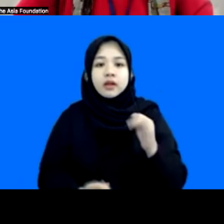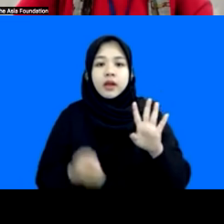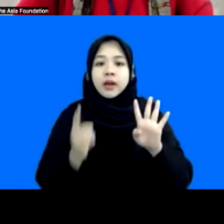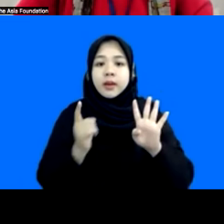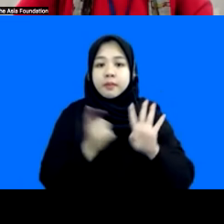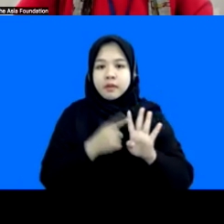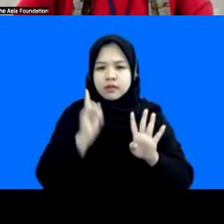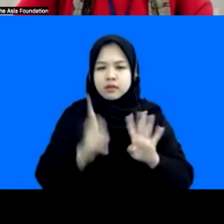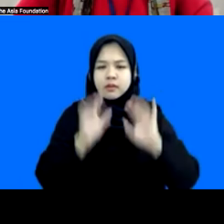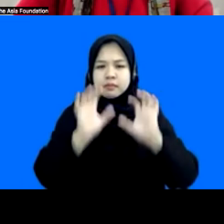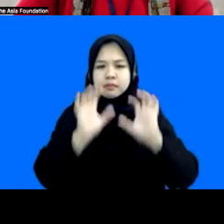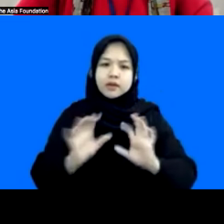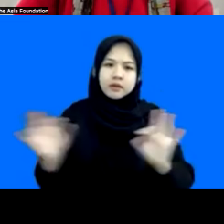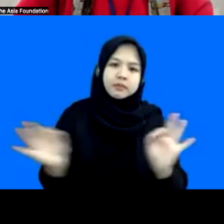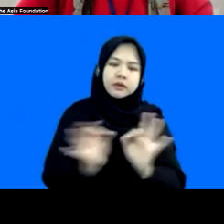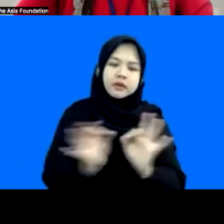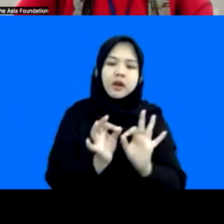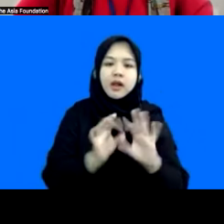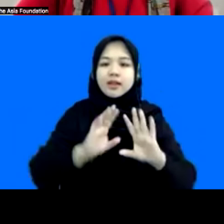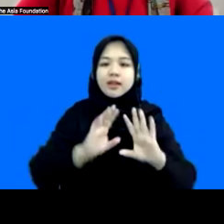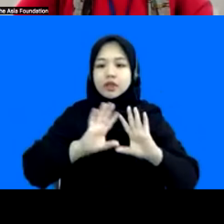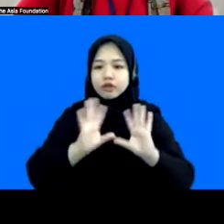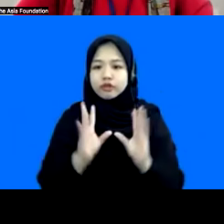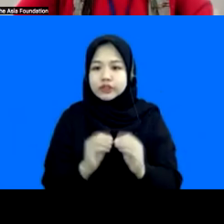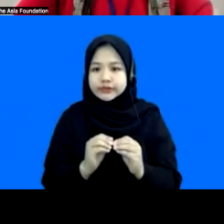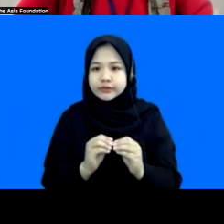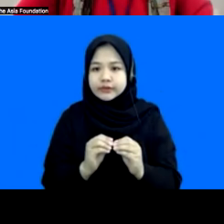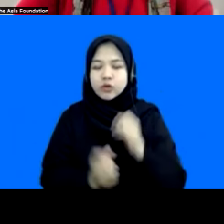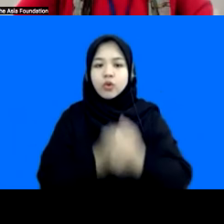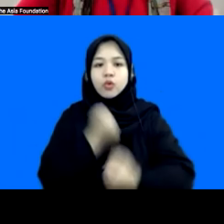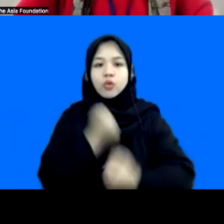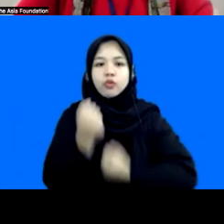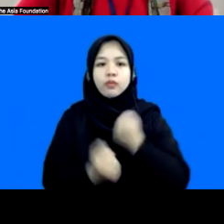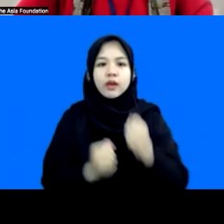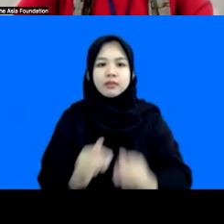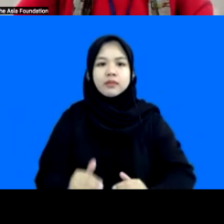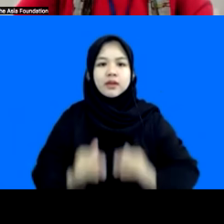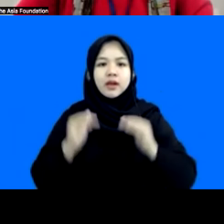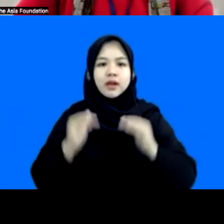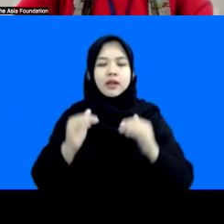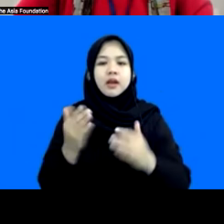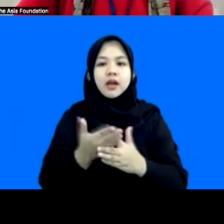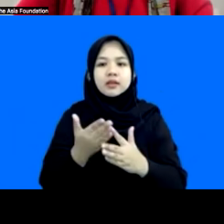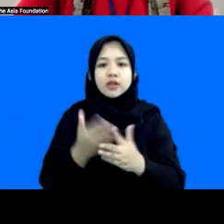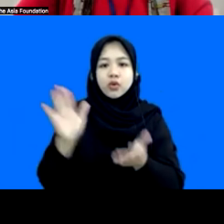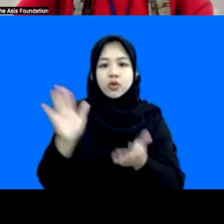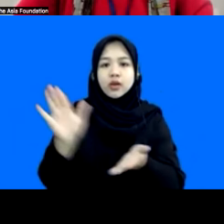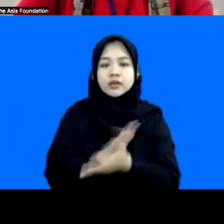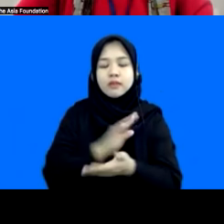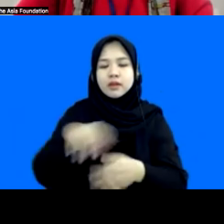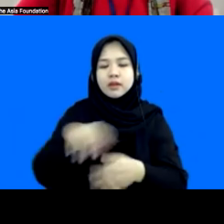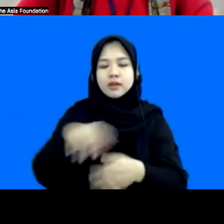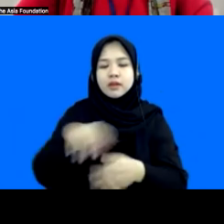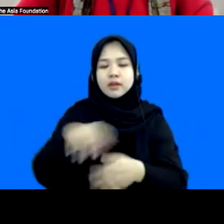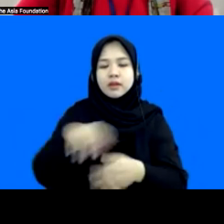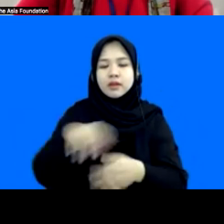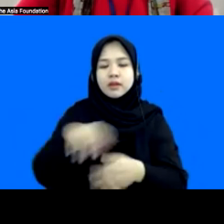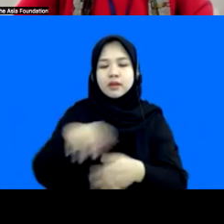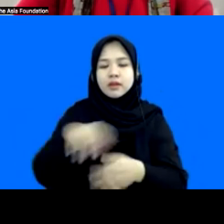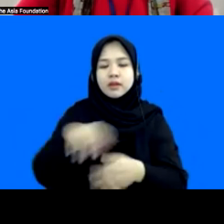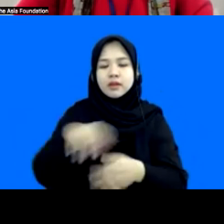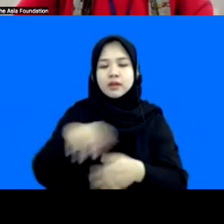few comprehensive or intersectional approaches to inclusion. Most efforts to improve access and opportunities in urban